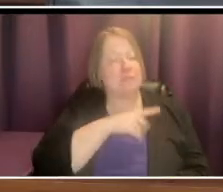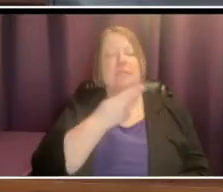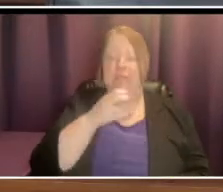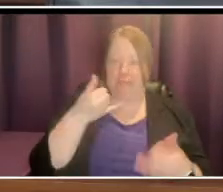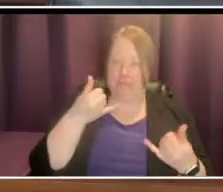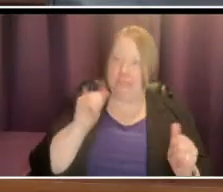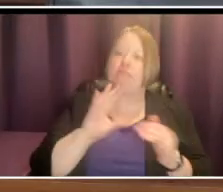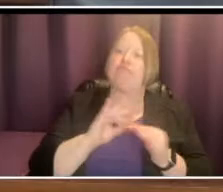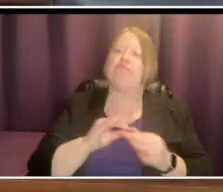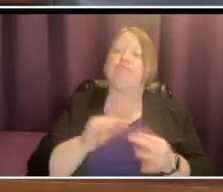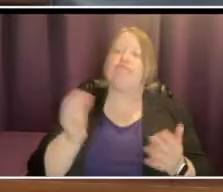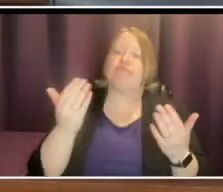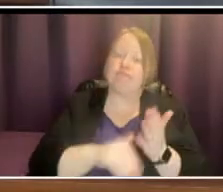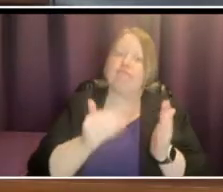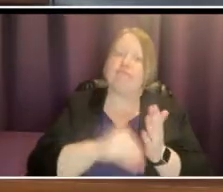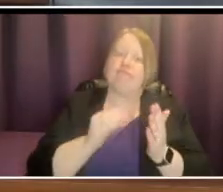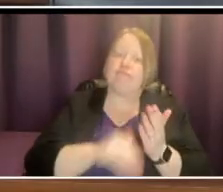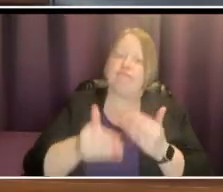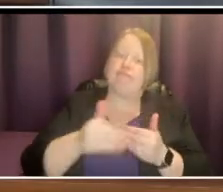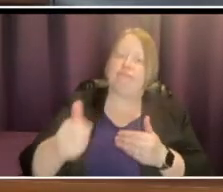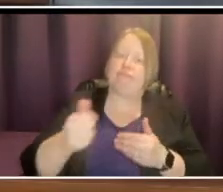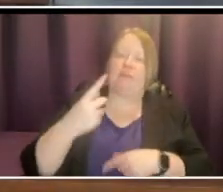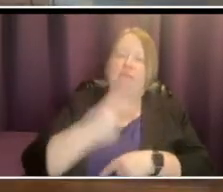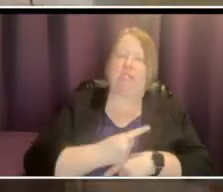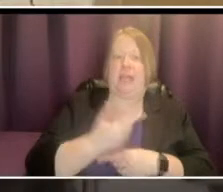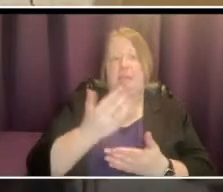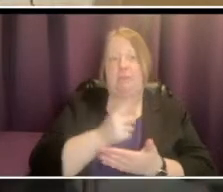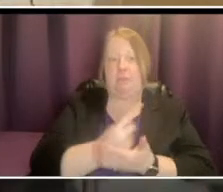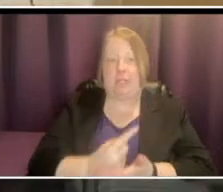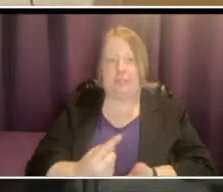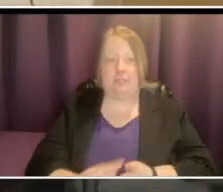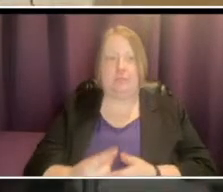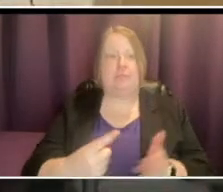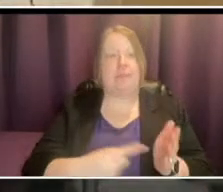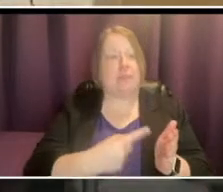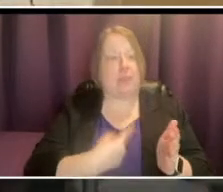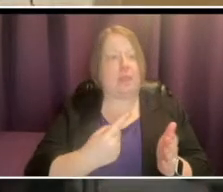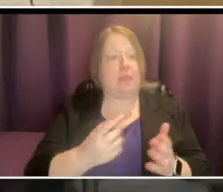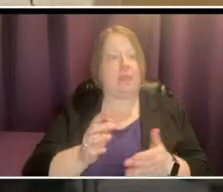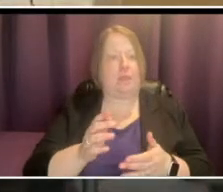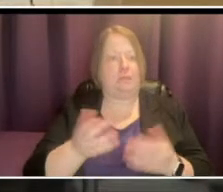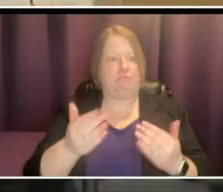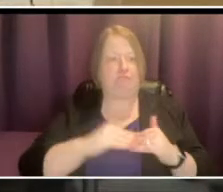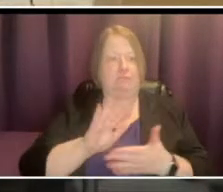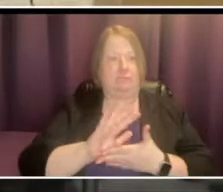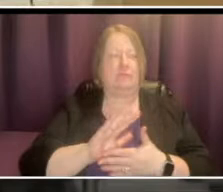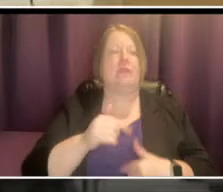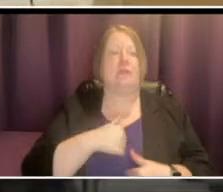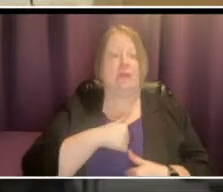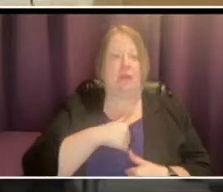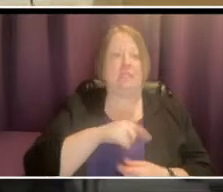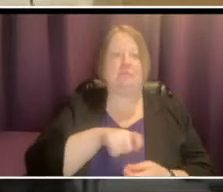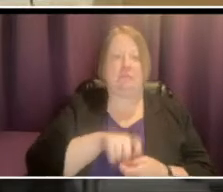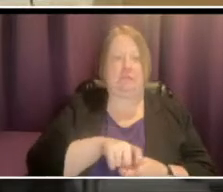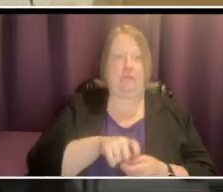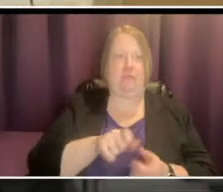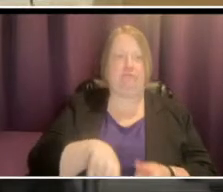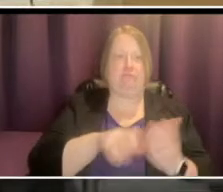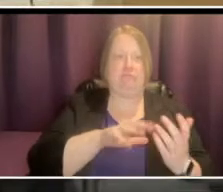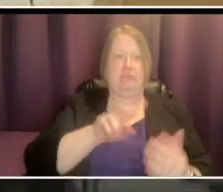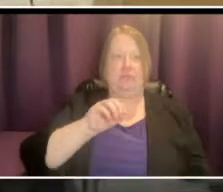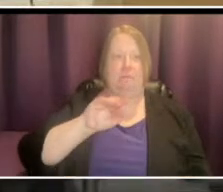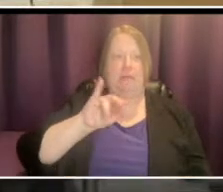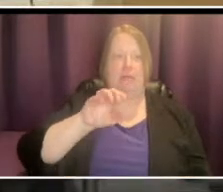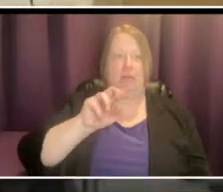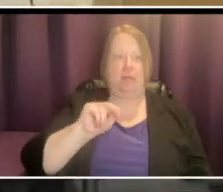weeks that followed. Sometimes, even the very next day. I specifically raised the Dominion voting machines, which I found to be among the